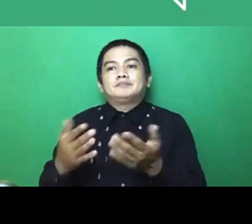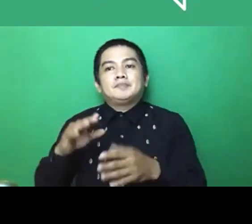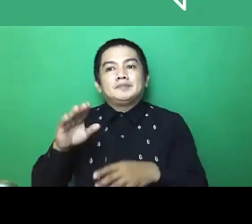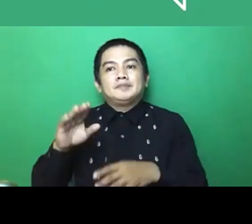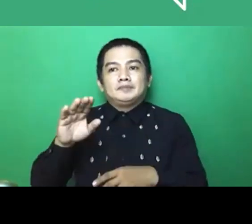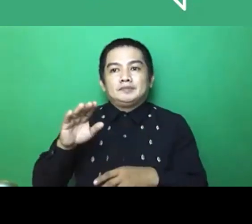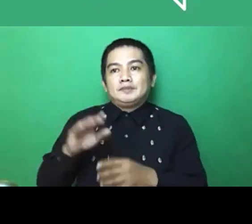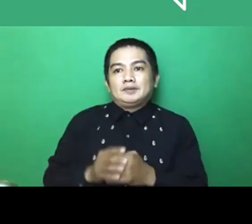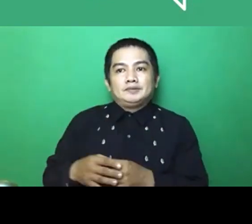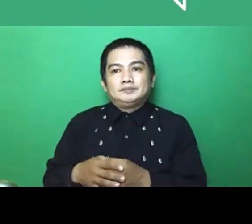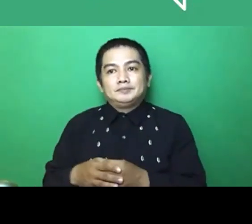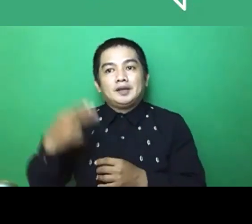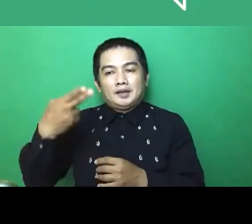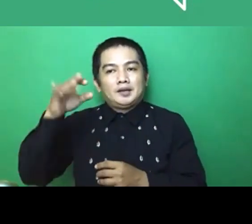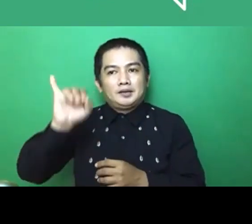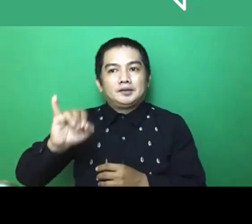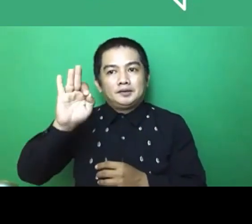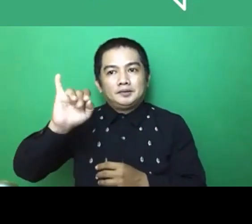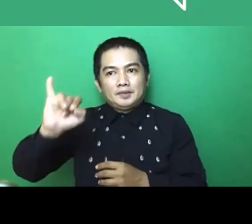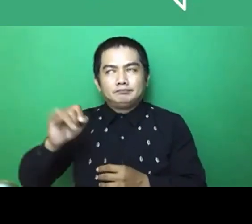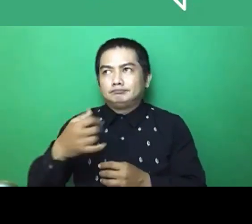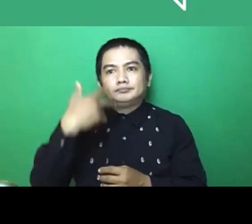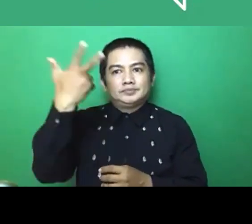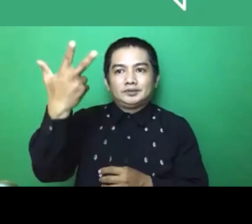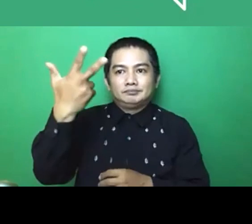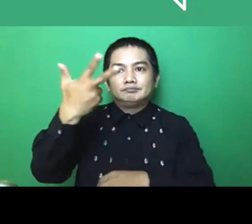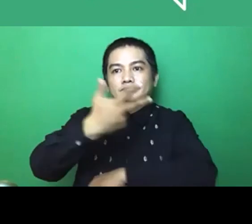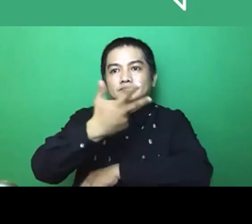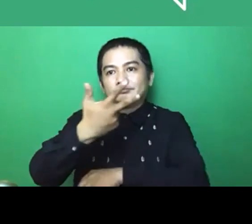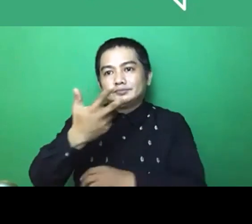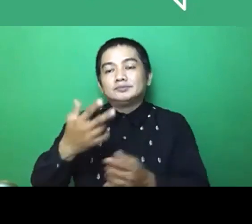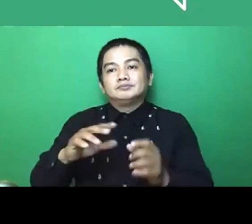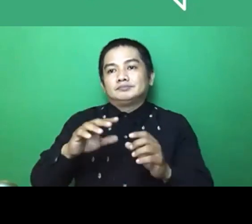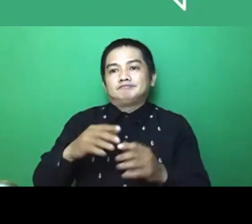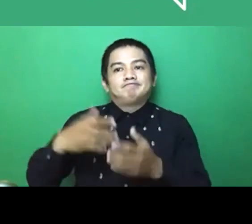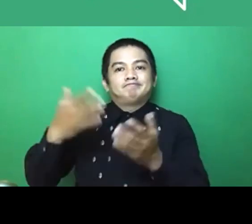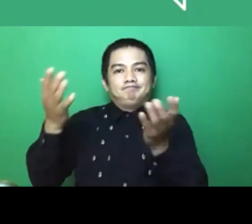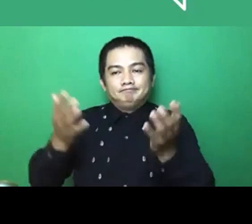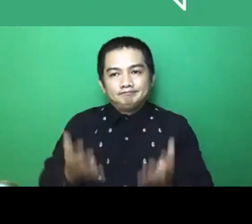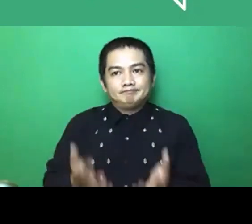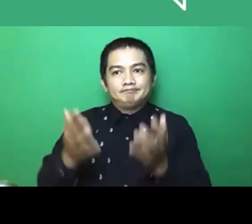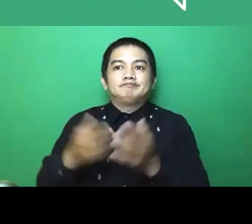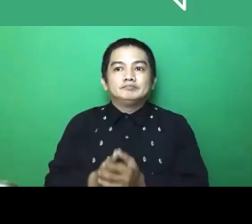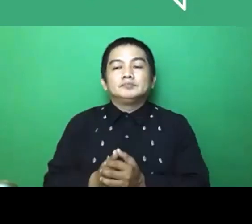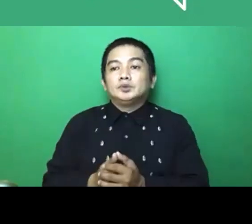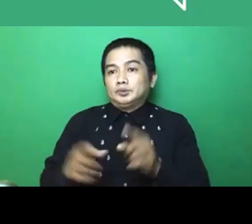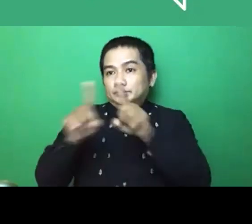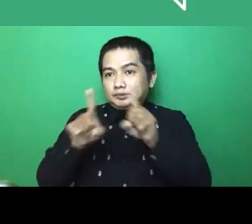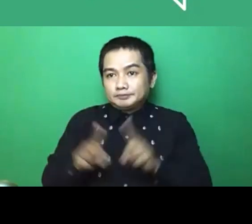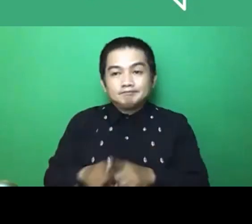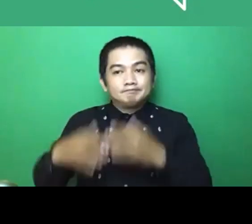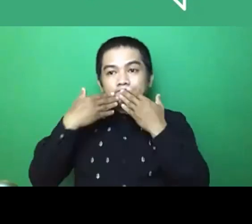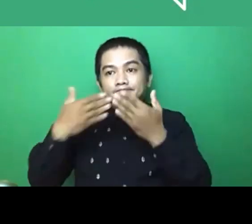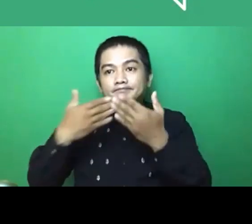for making this third Social Innovation Talk possible with Sir Gideon. And of course, we would like to thank